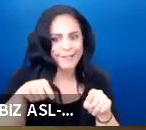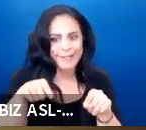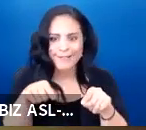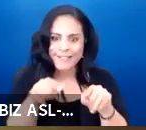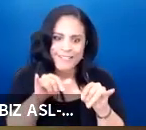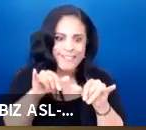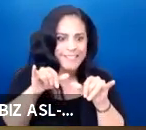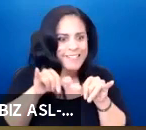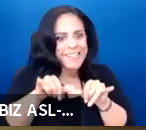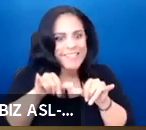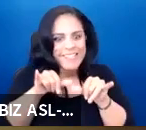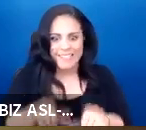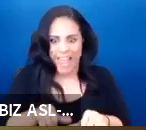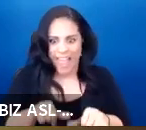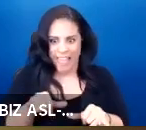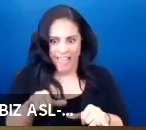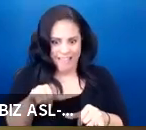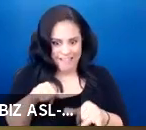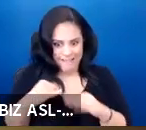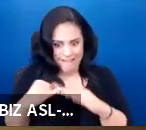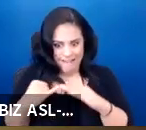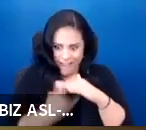You can't stay isolated in